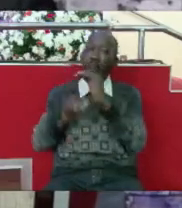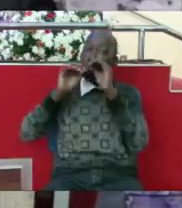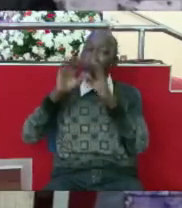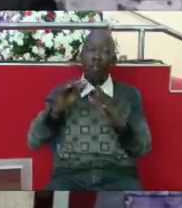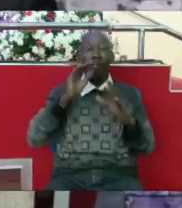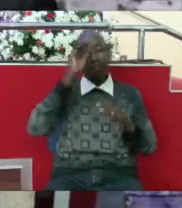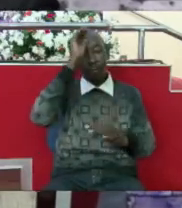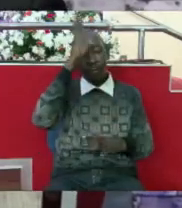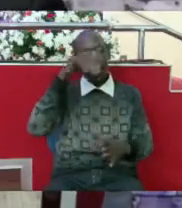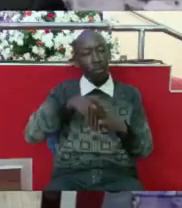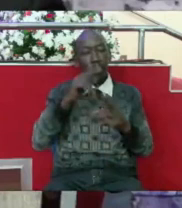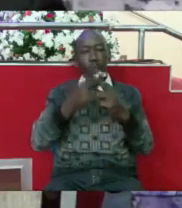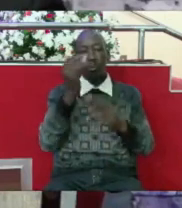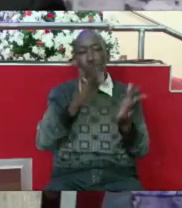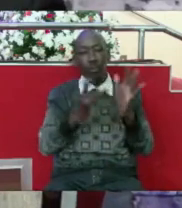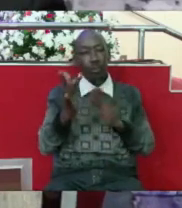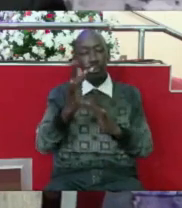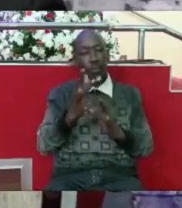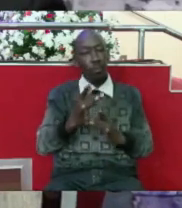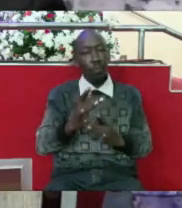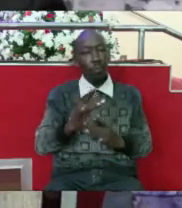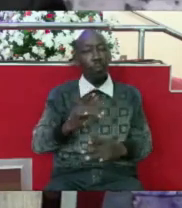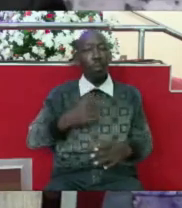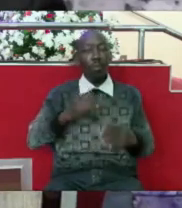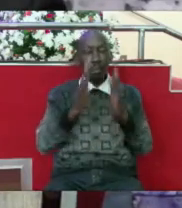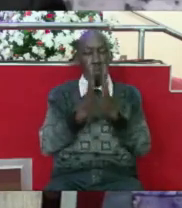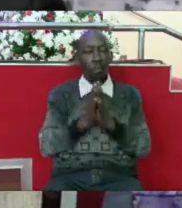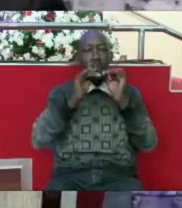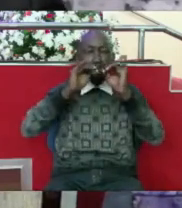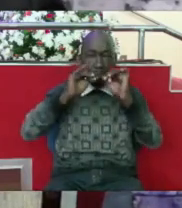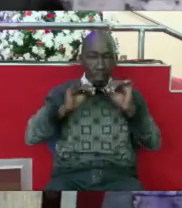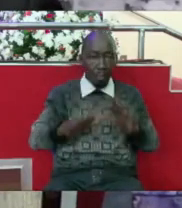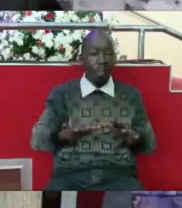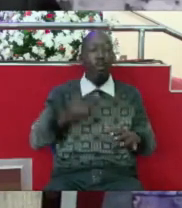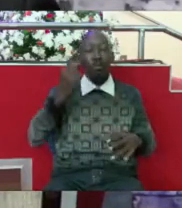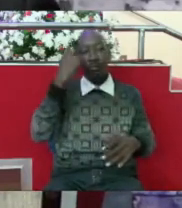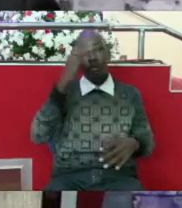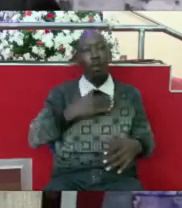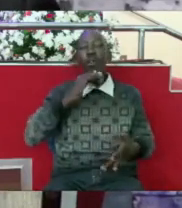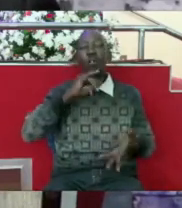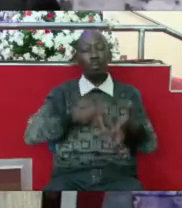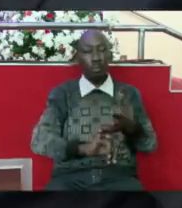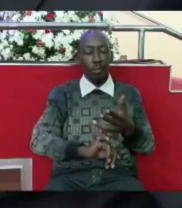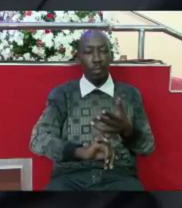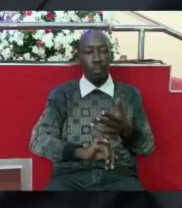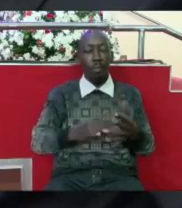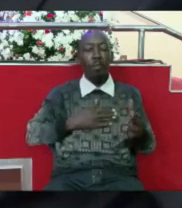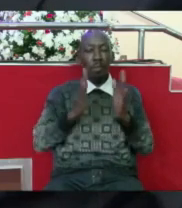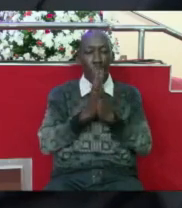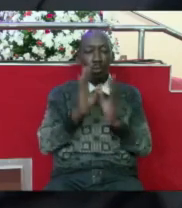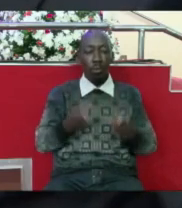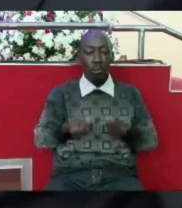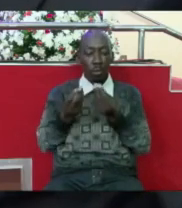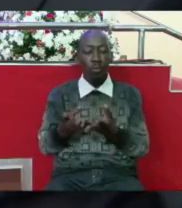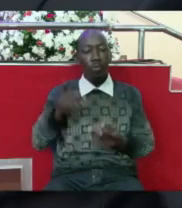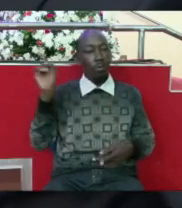Father, in the name of Jesus, I pray blessings over my husband. I pray you give him